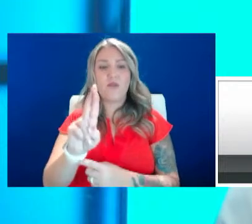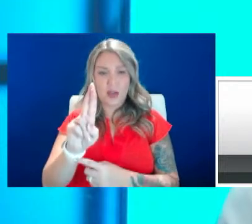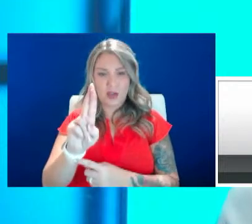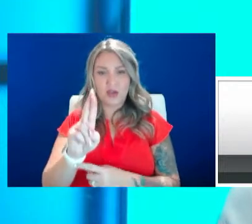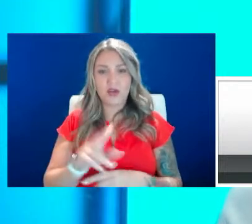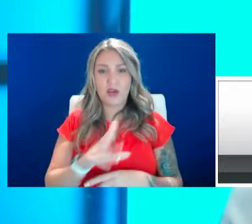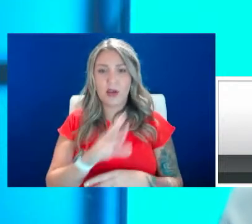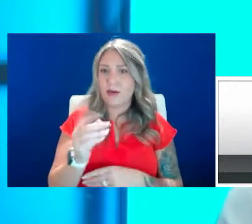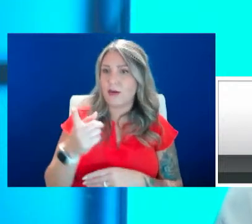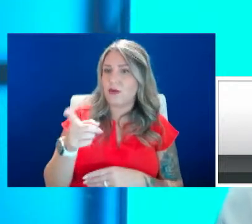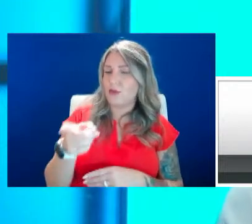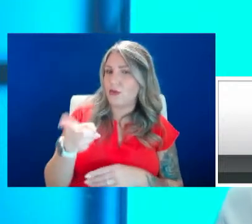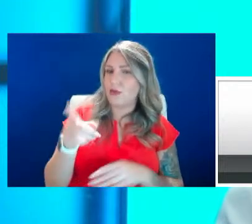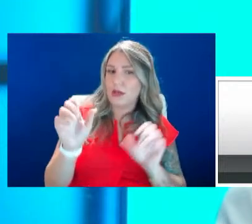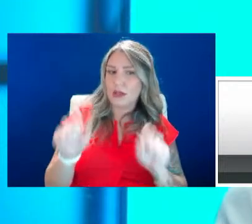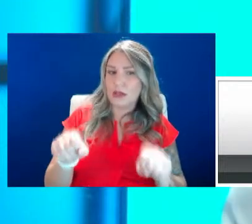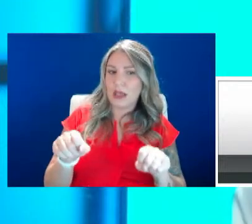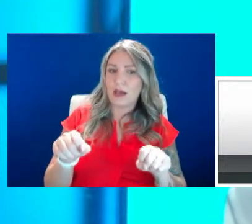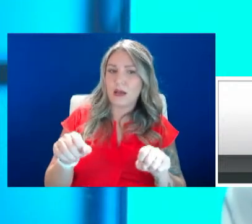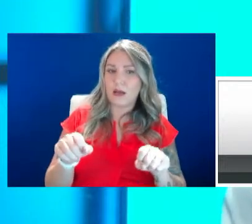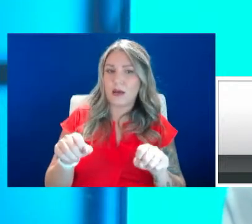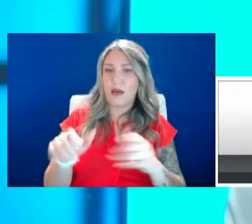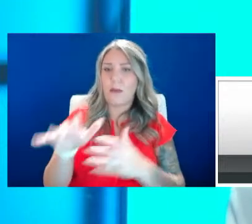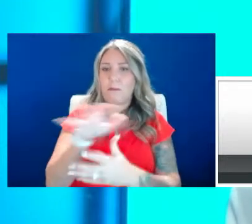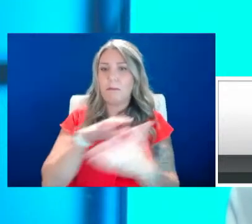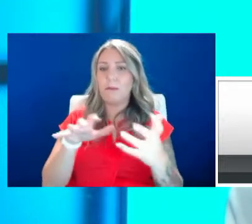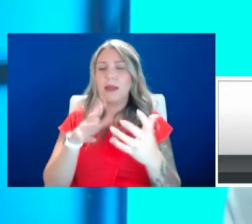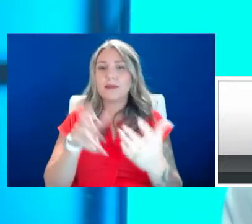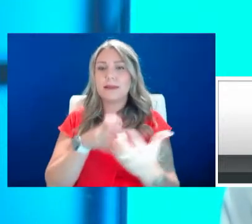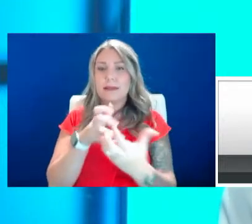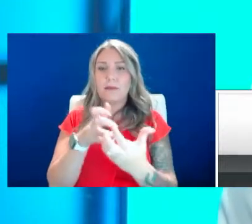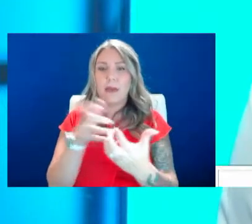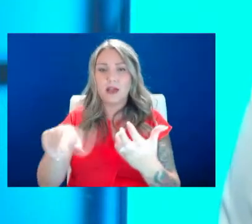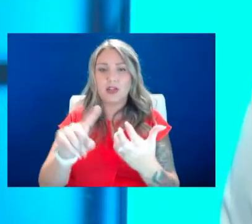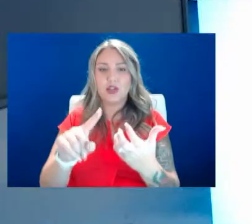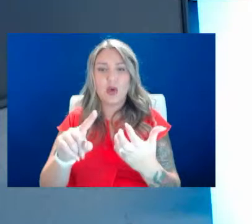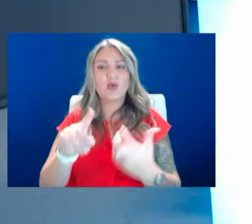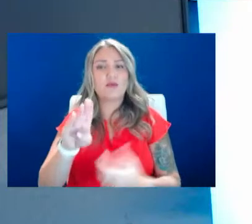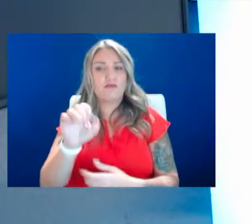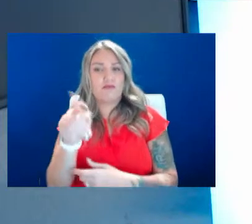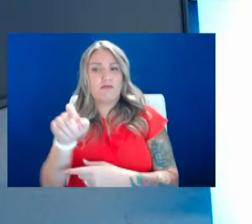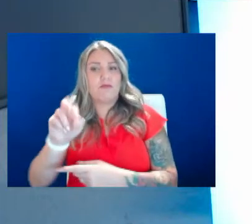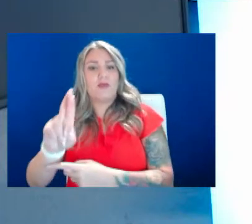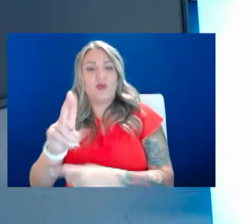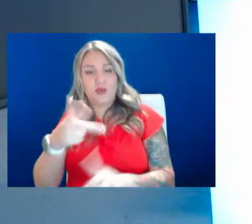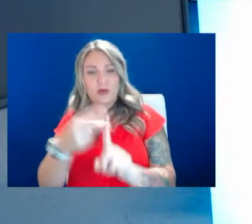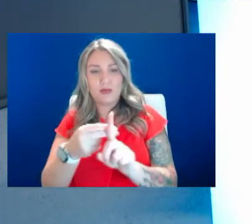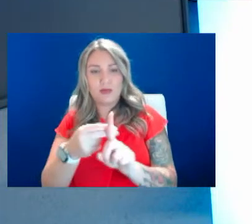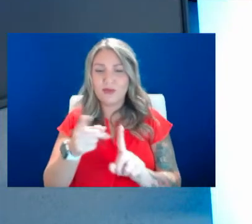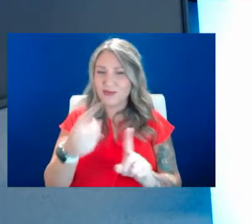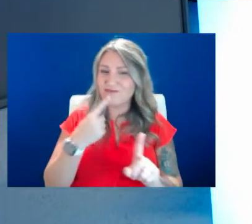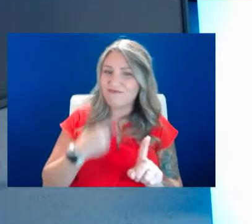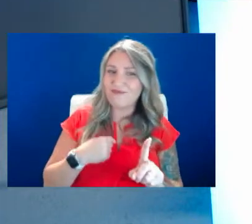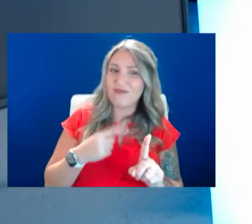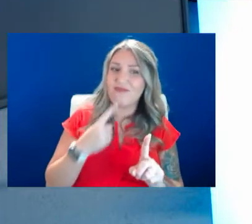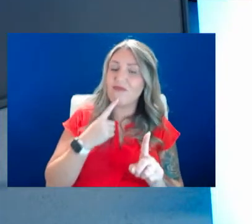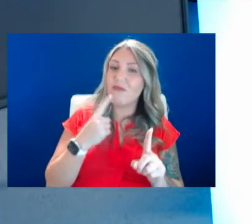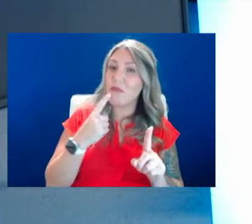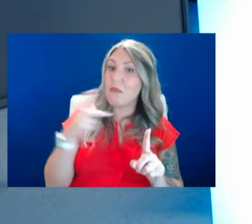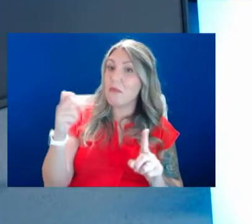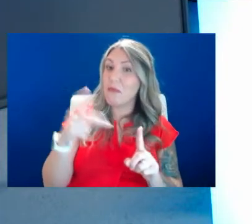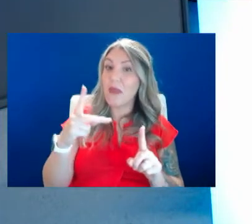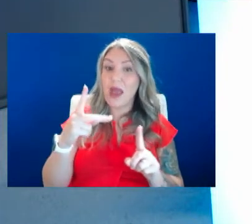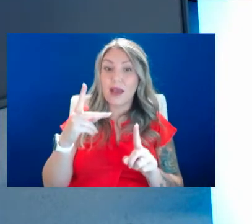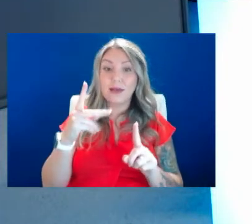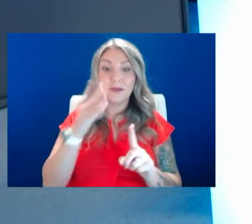you can mix and match these booster doses as well. That's what you've been telling us. All right, you want to head back out to Arrowhead? Yeah. All right,